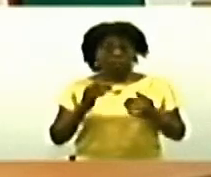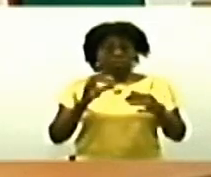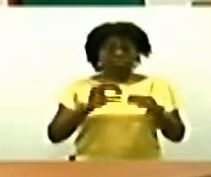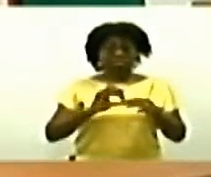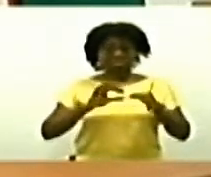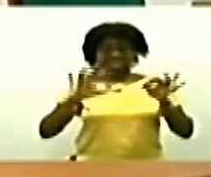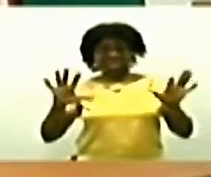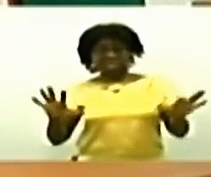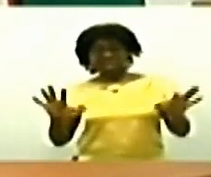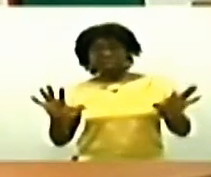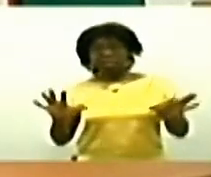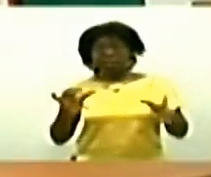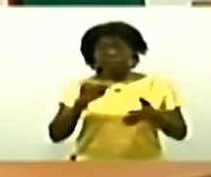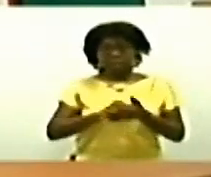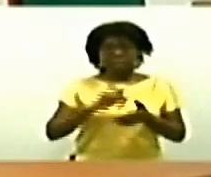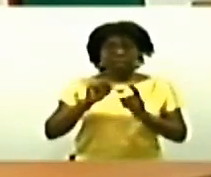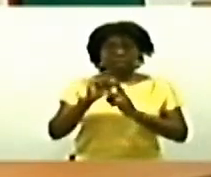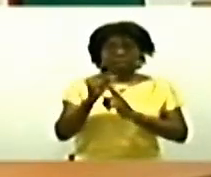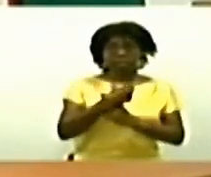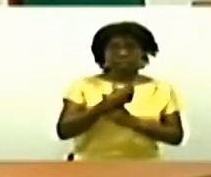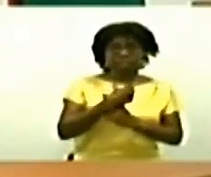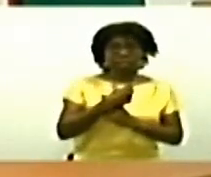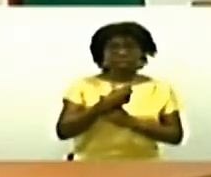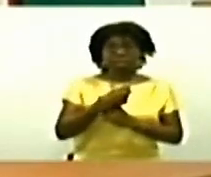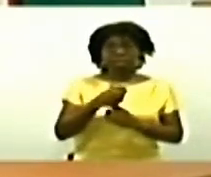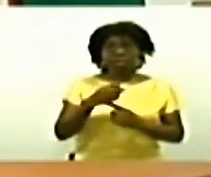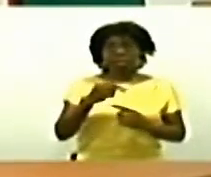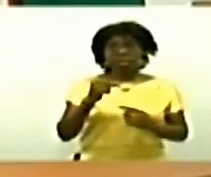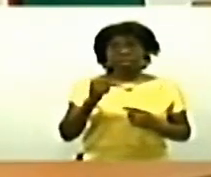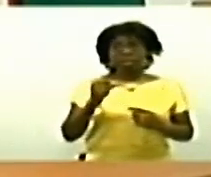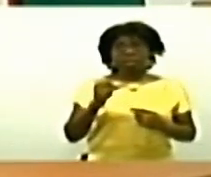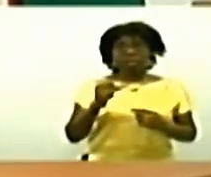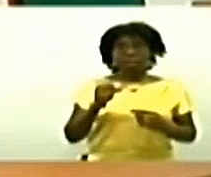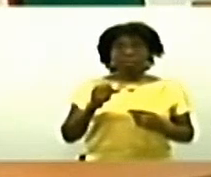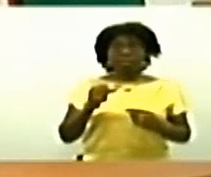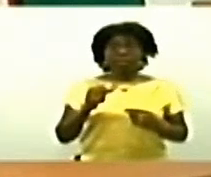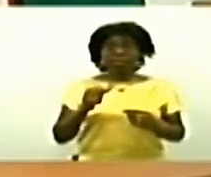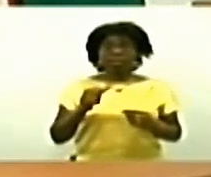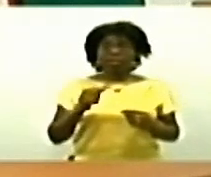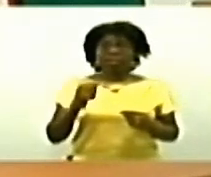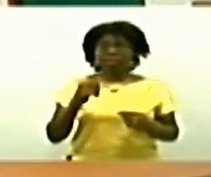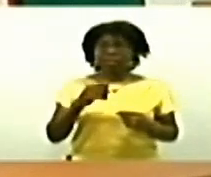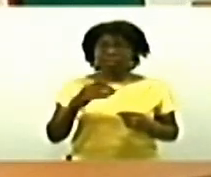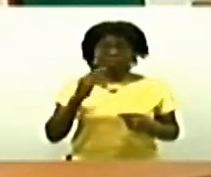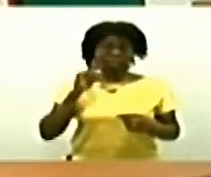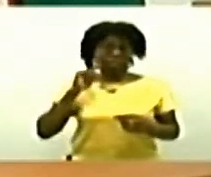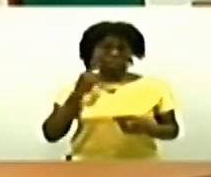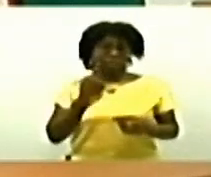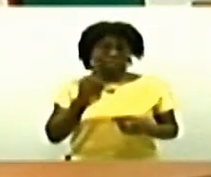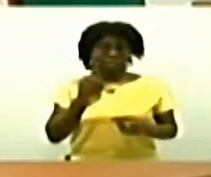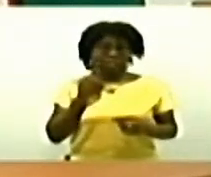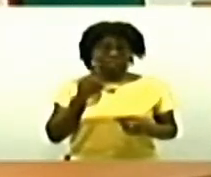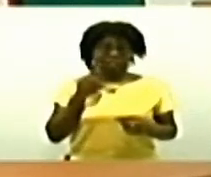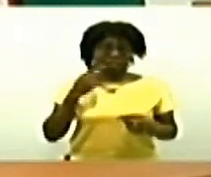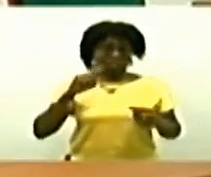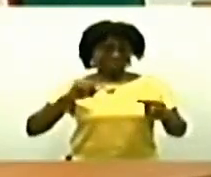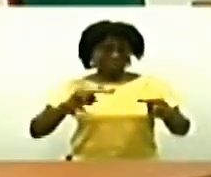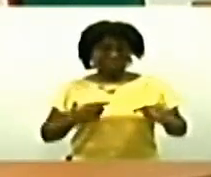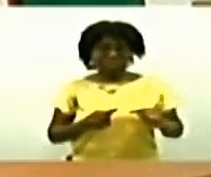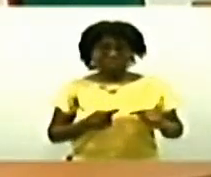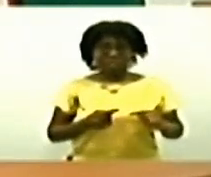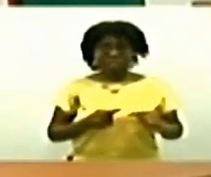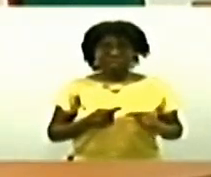situation. You have, otherwise we're going to end up with people seriously injured in